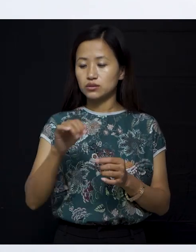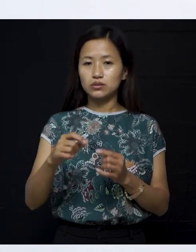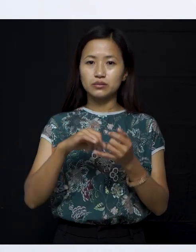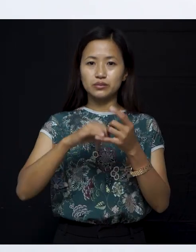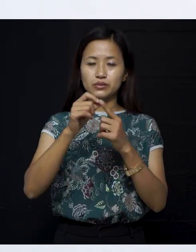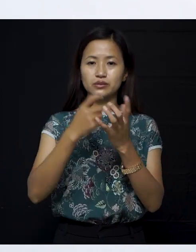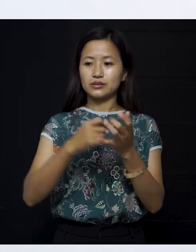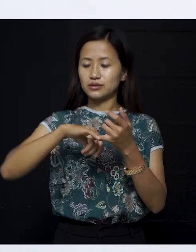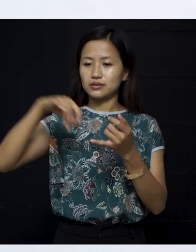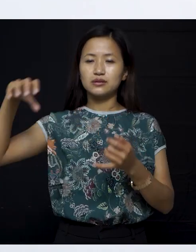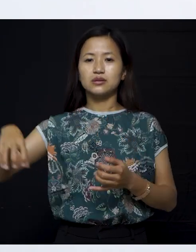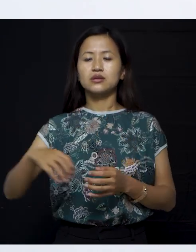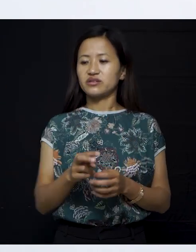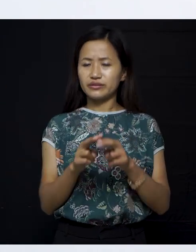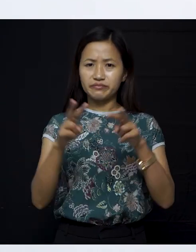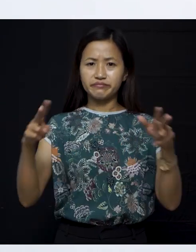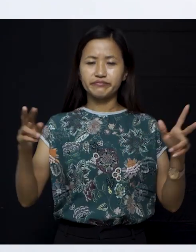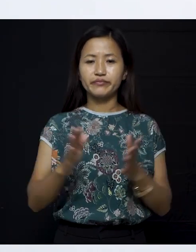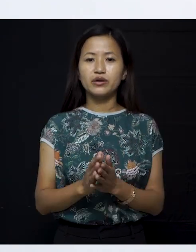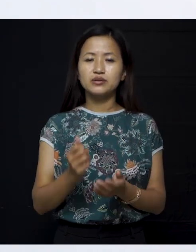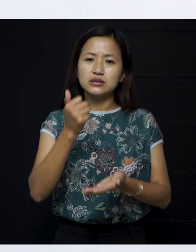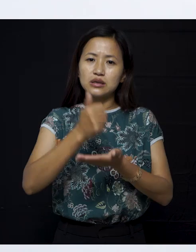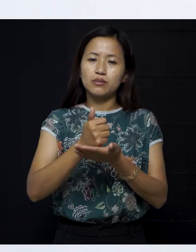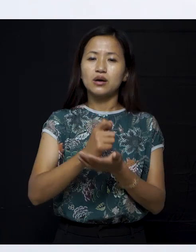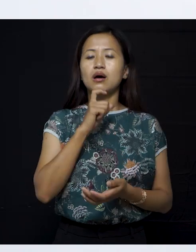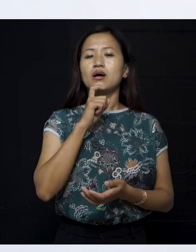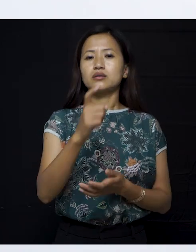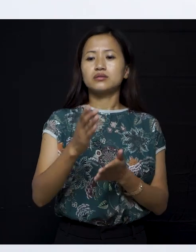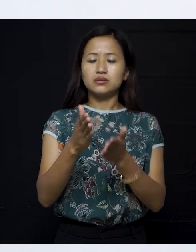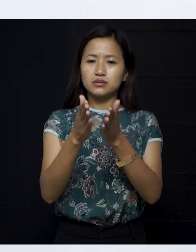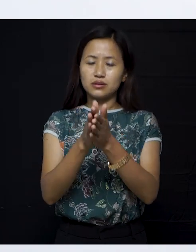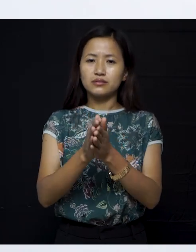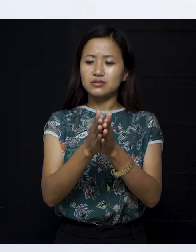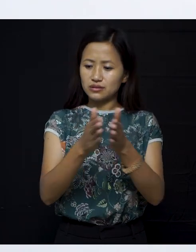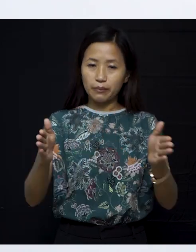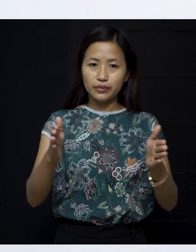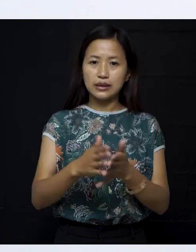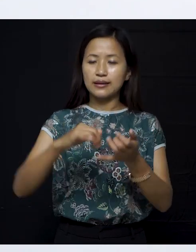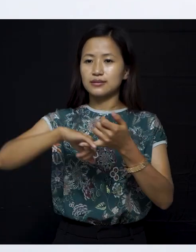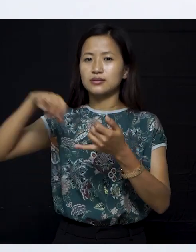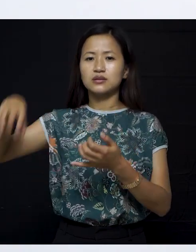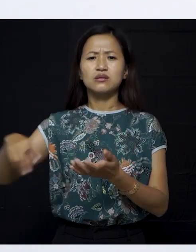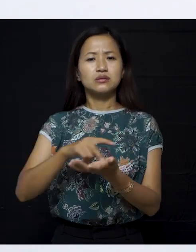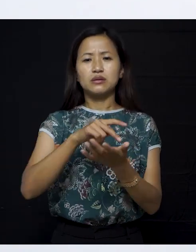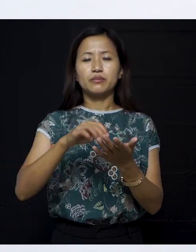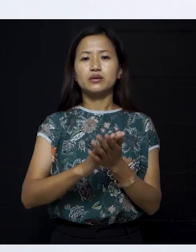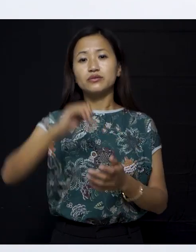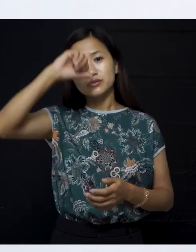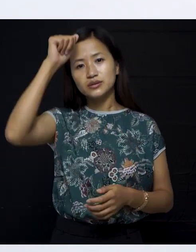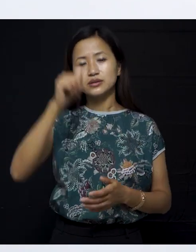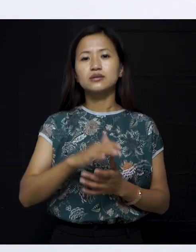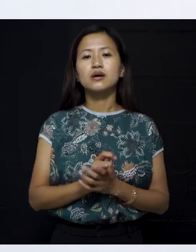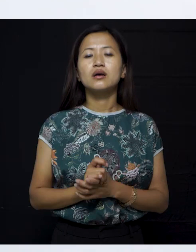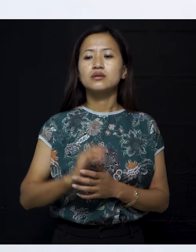they all had their different demands. Some of them were asking for a separate state. They didn't want to be a part of India, while some of